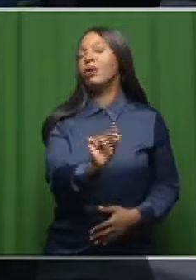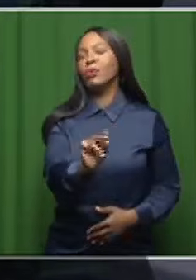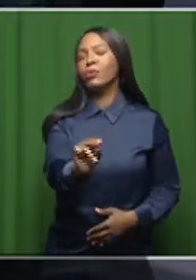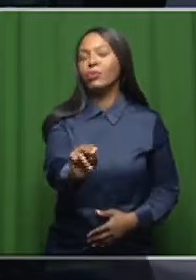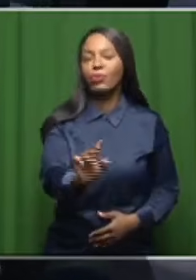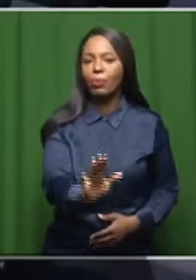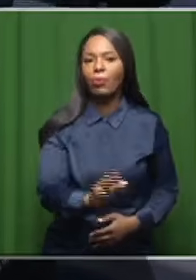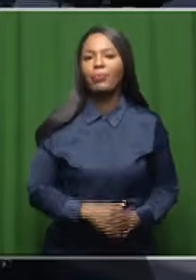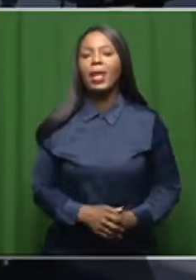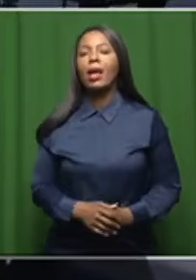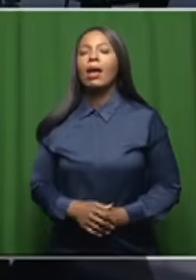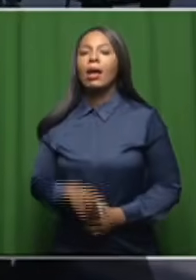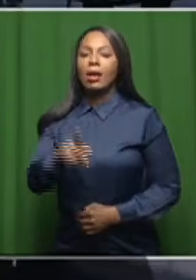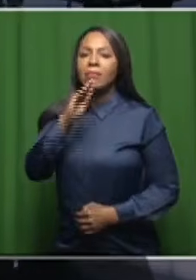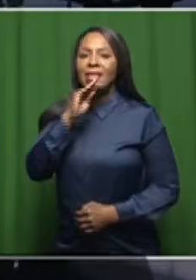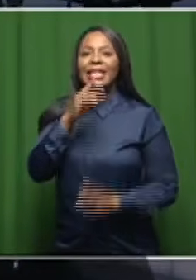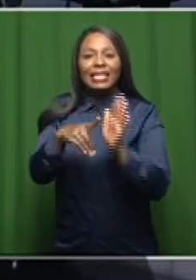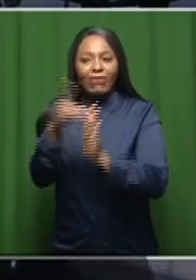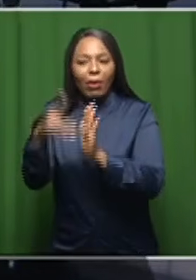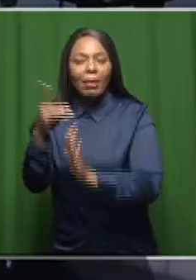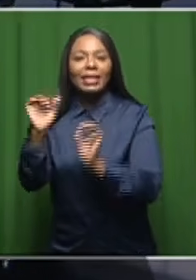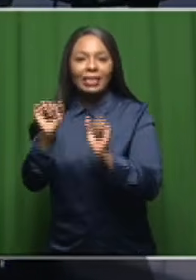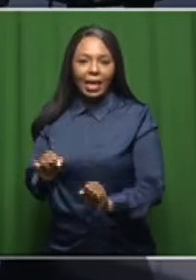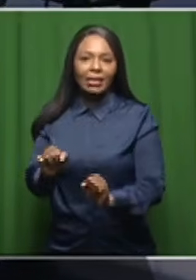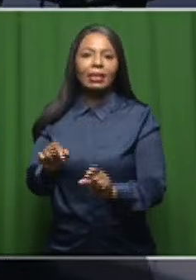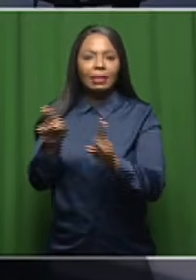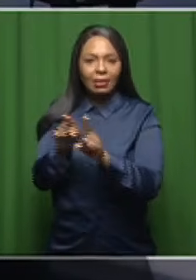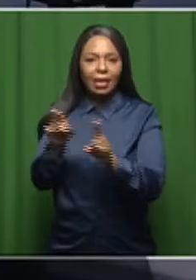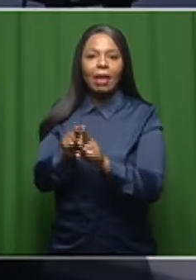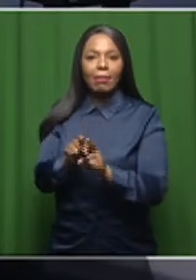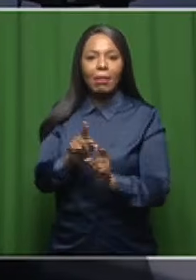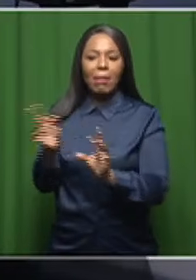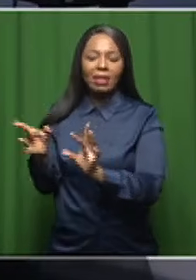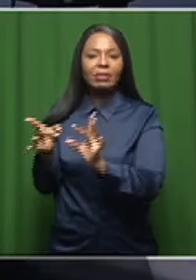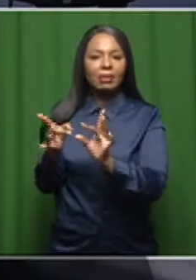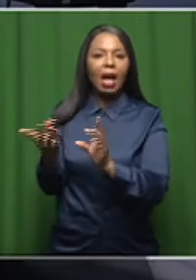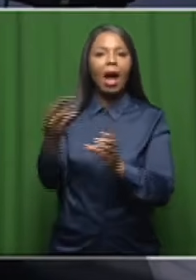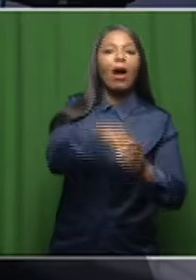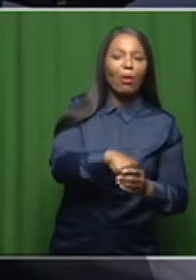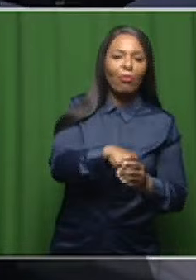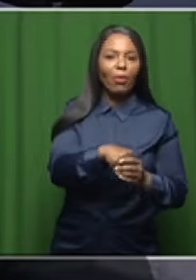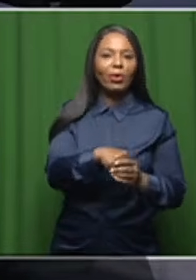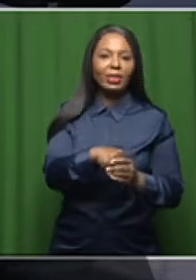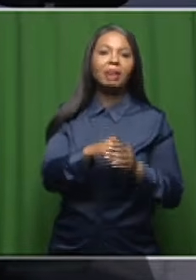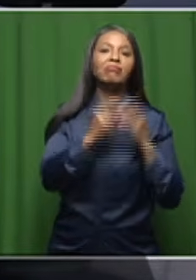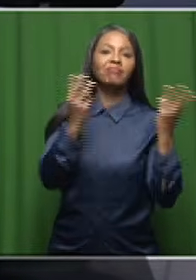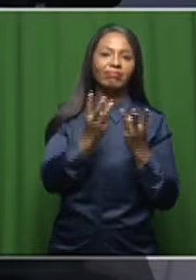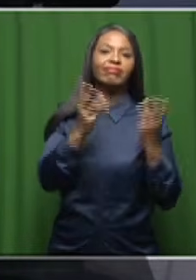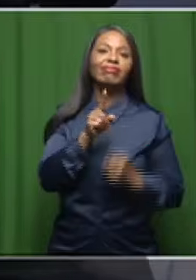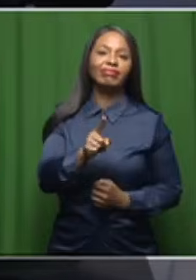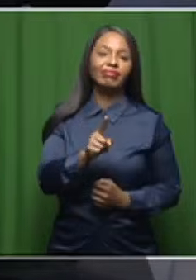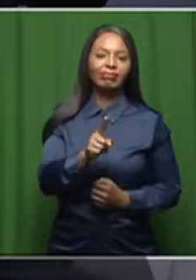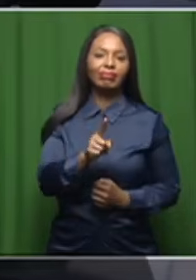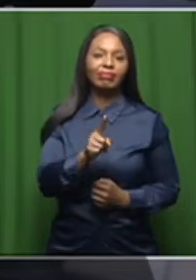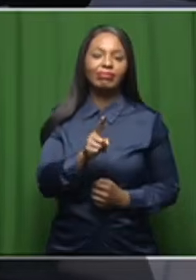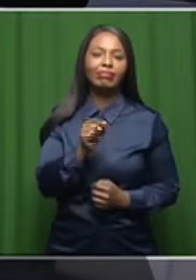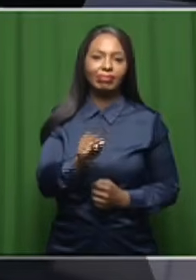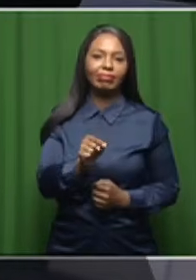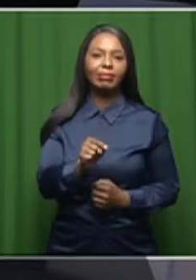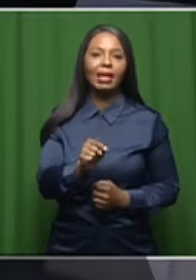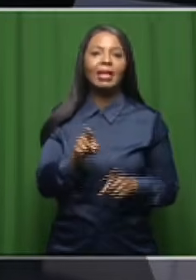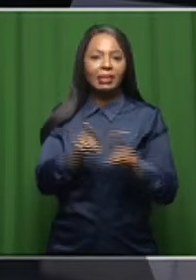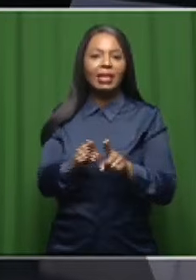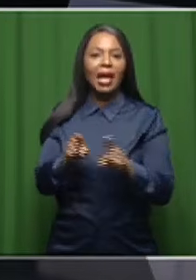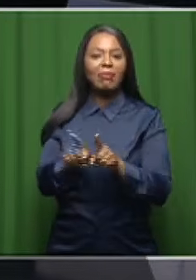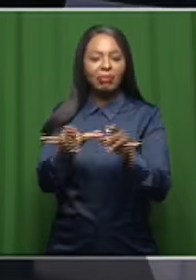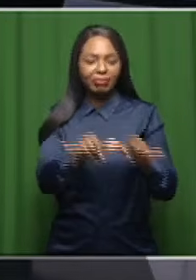must be developmental orientated, and it must also be human centric and inclusive as well. And inclusive as well. So we want to make sure